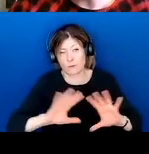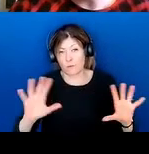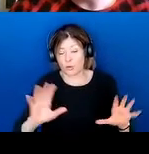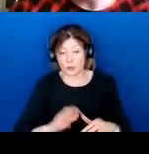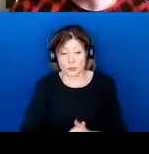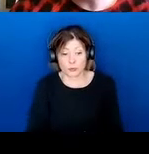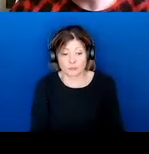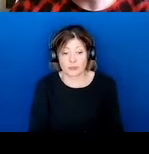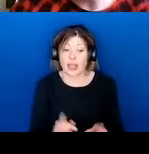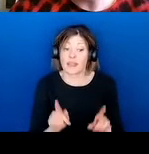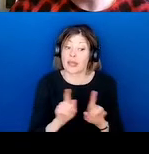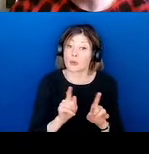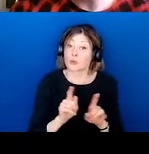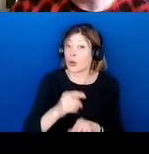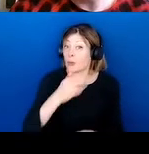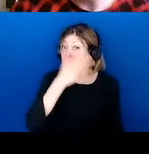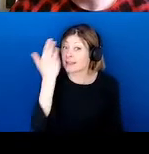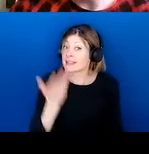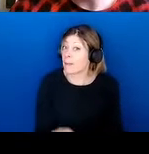and in the height of summer,